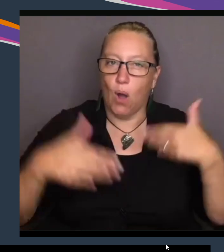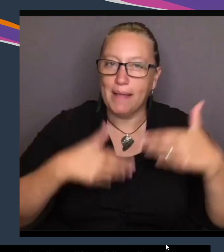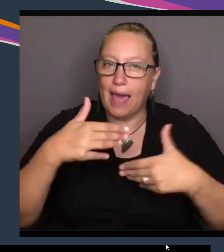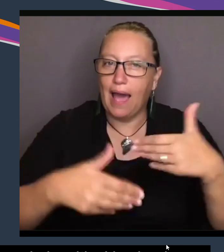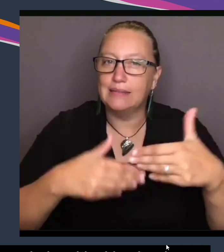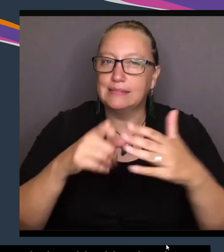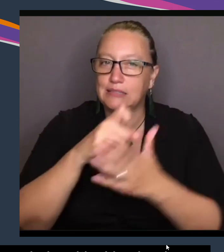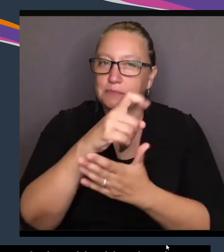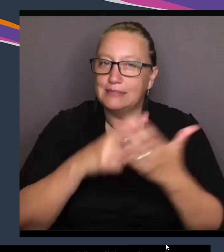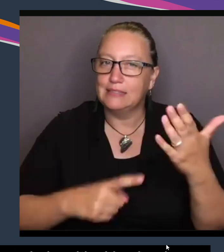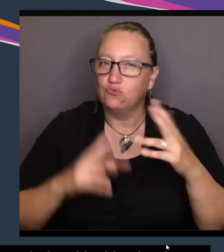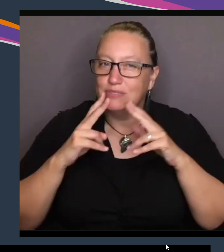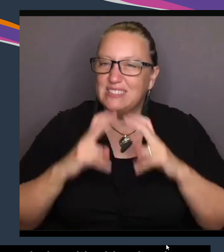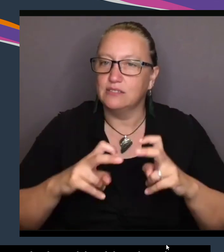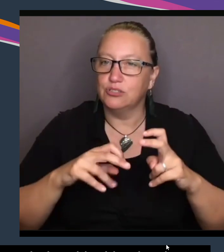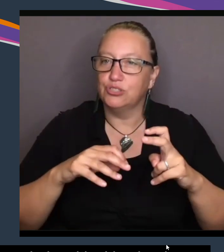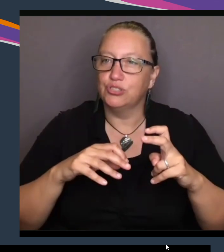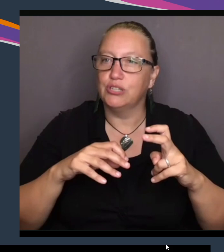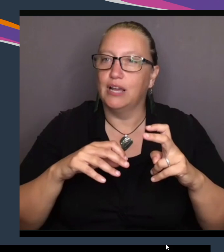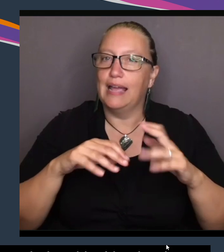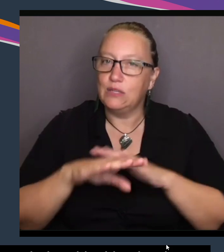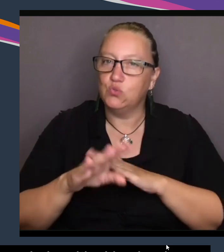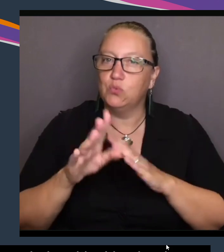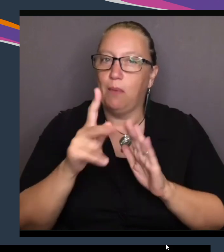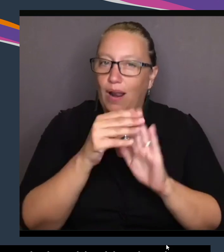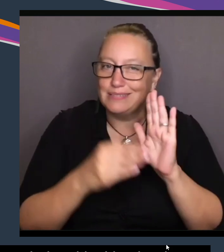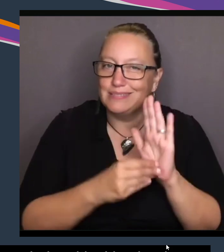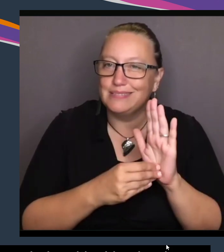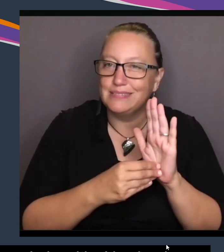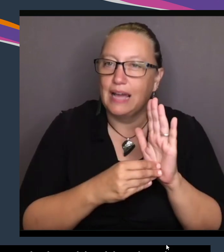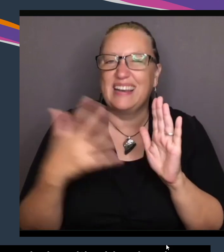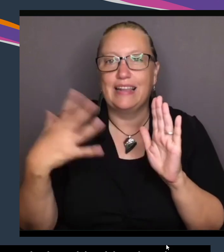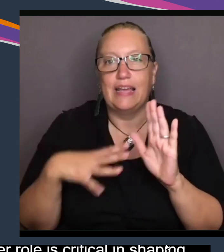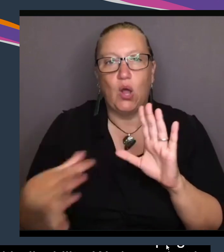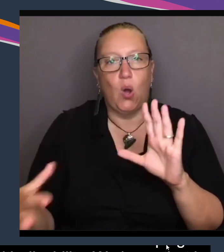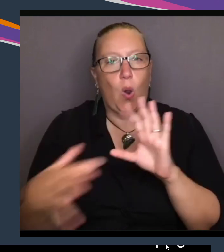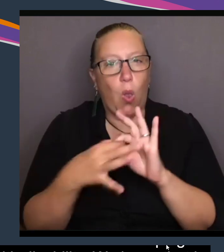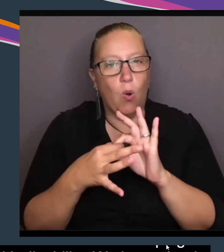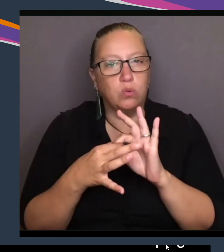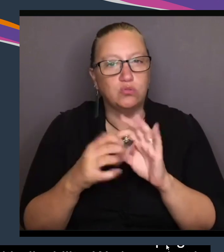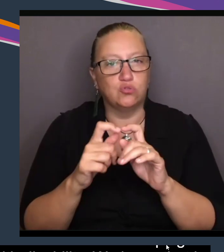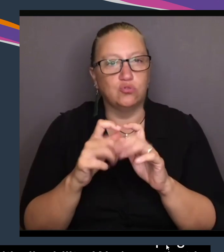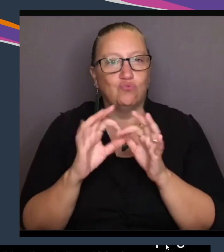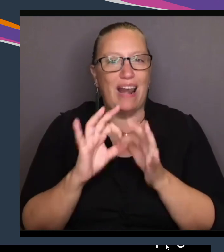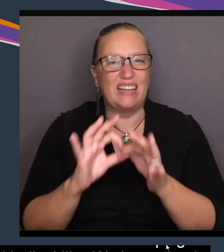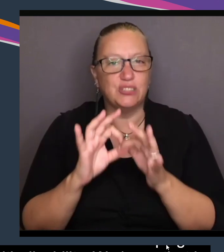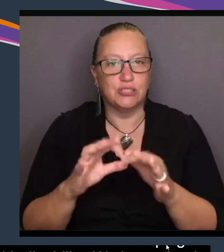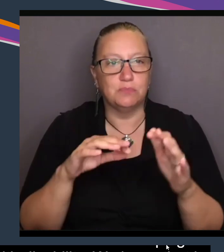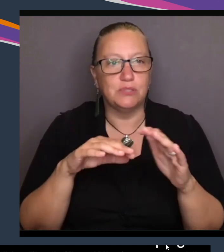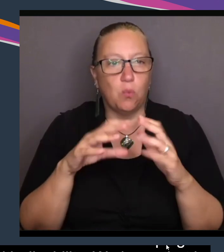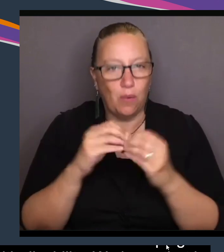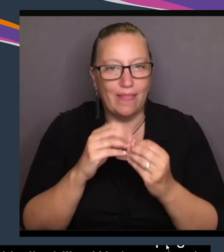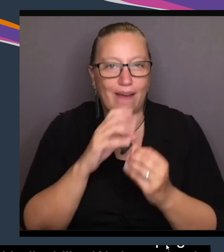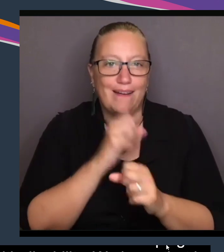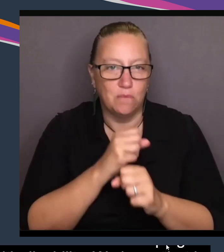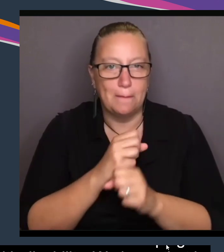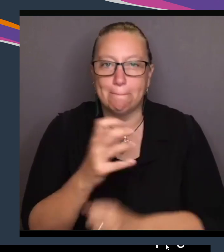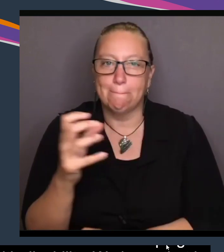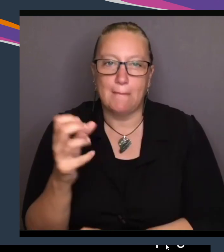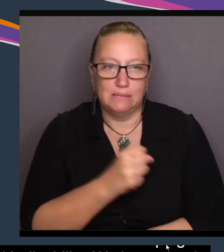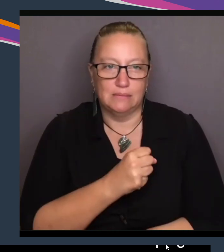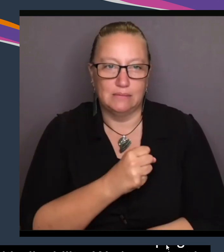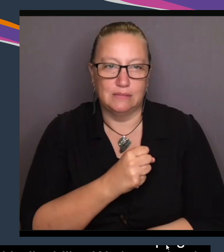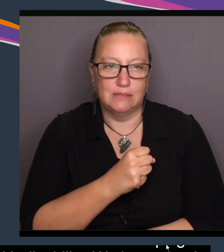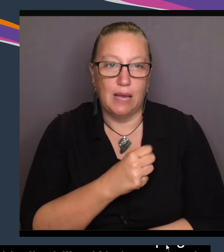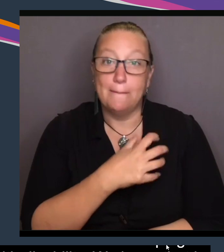and practice, that close relationships with government are needed and end users of research. The Minister has a